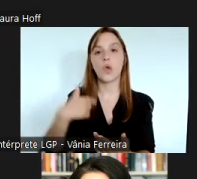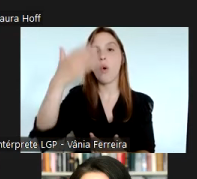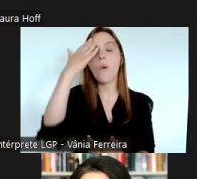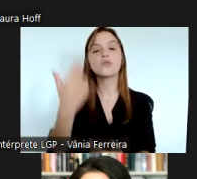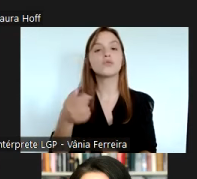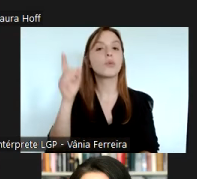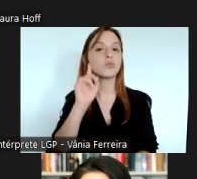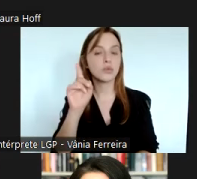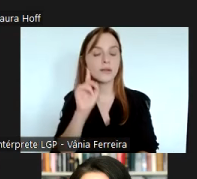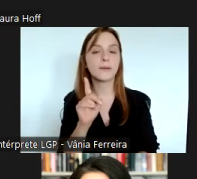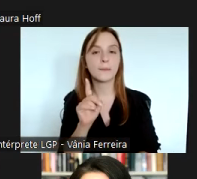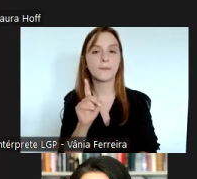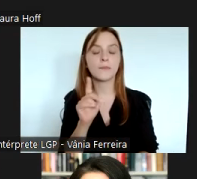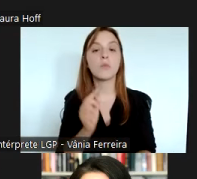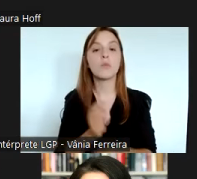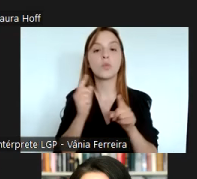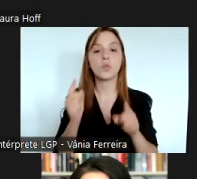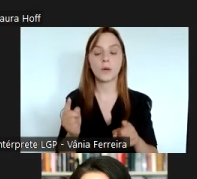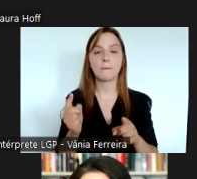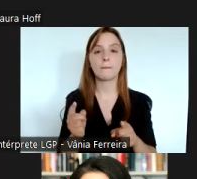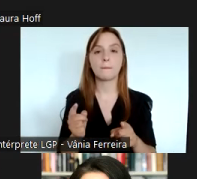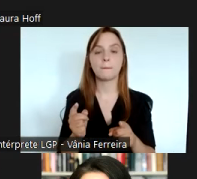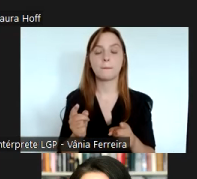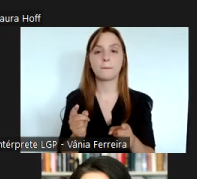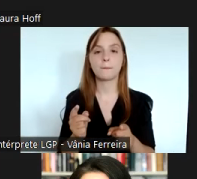important because they make